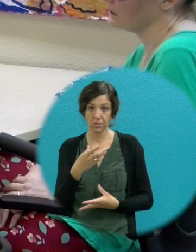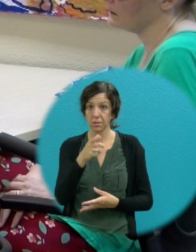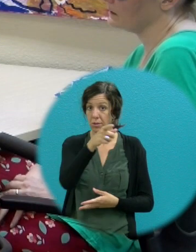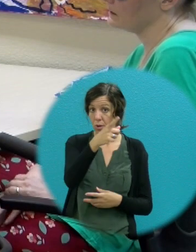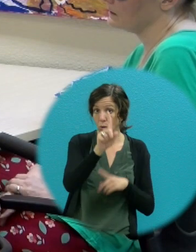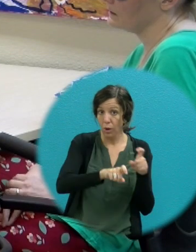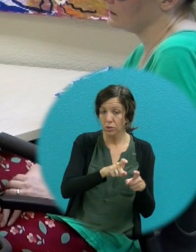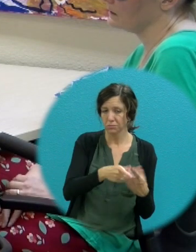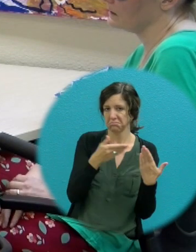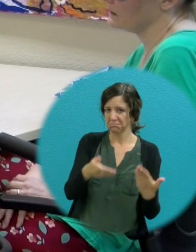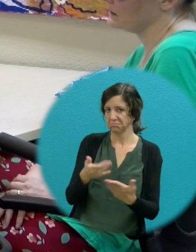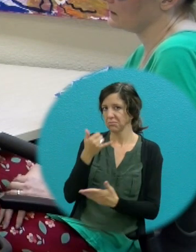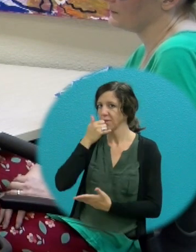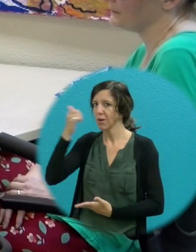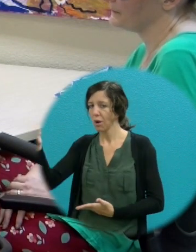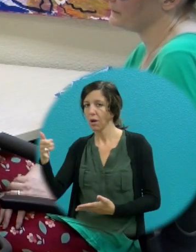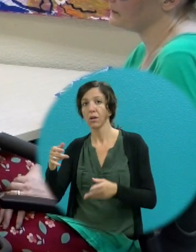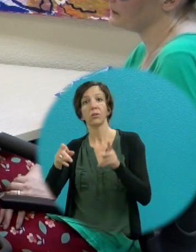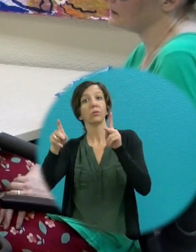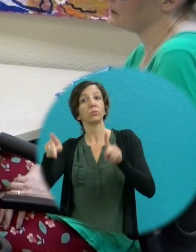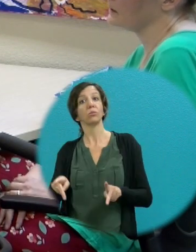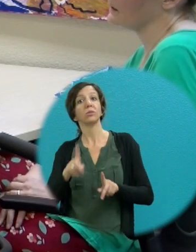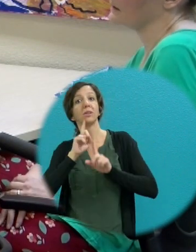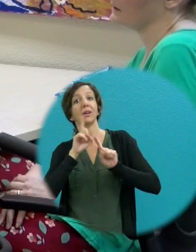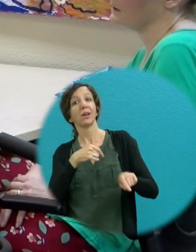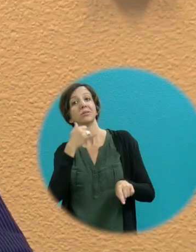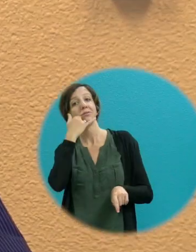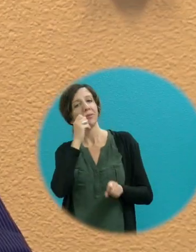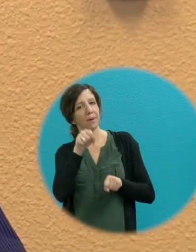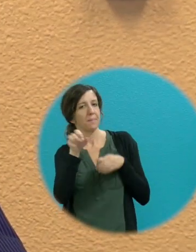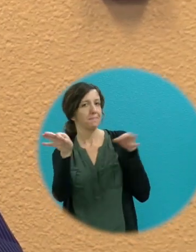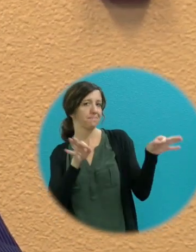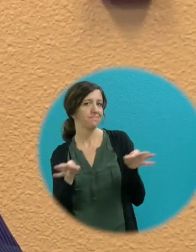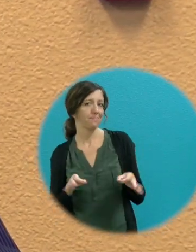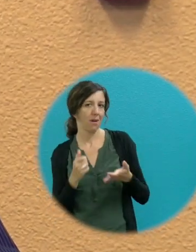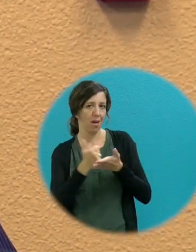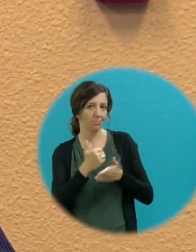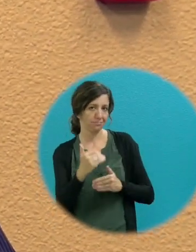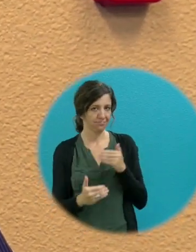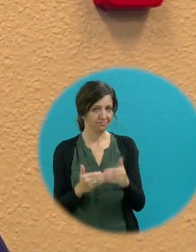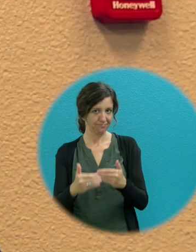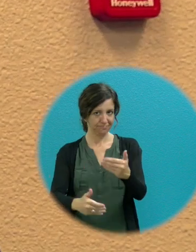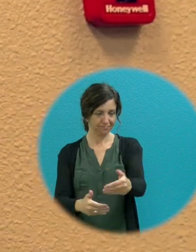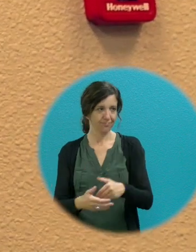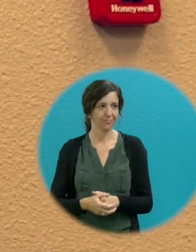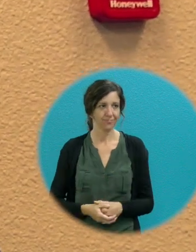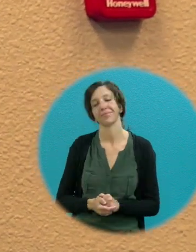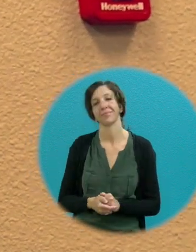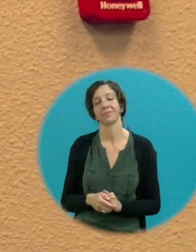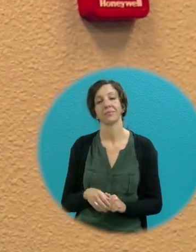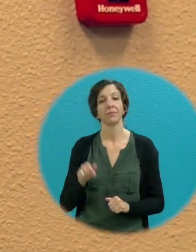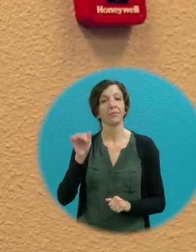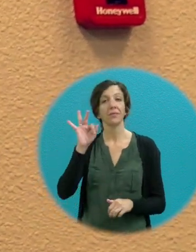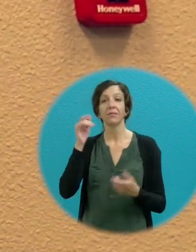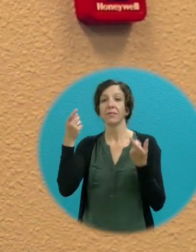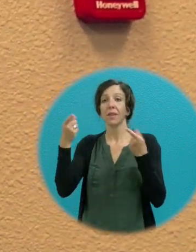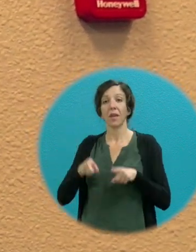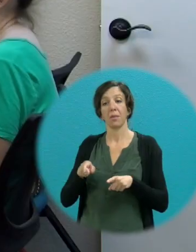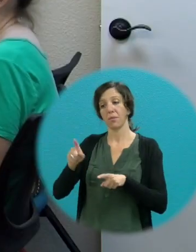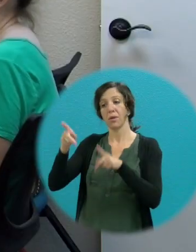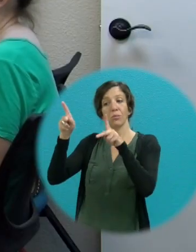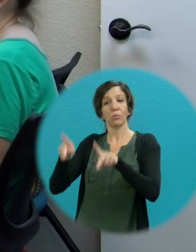can walk you through whatever part of it you need walk through. To follow up on that, for those that don't have any